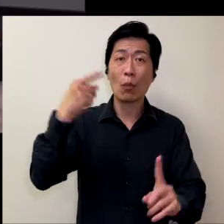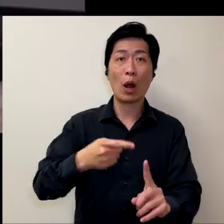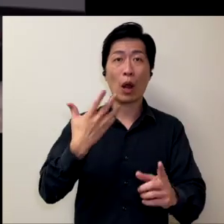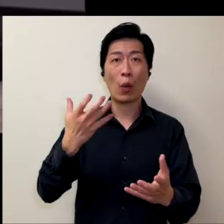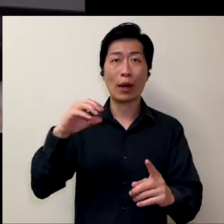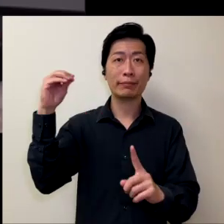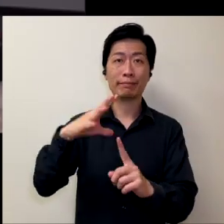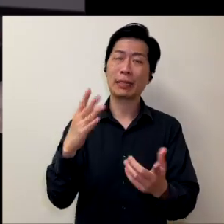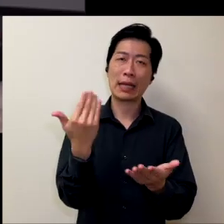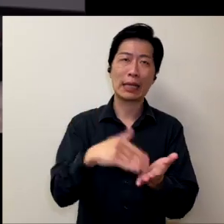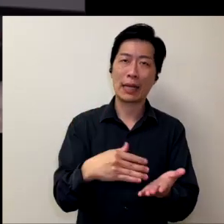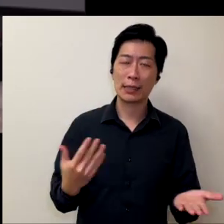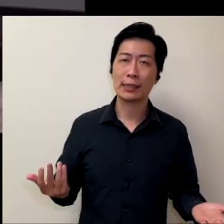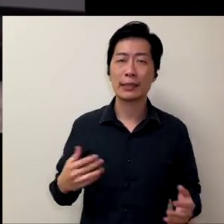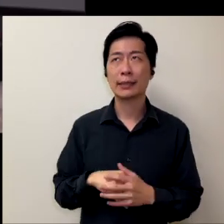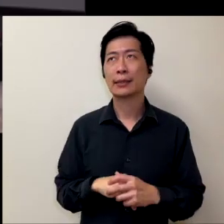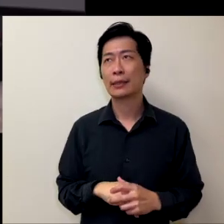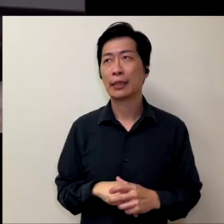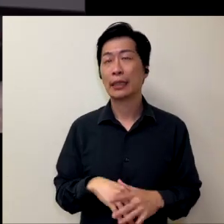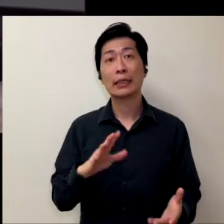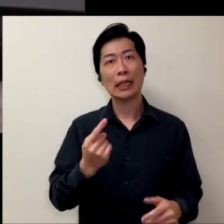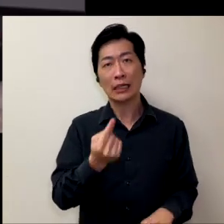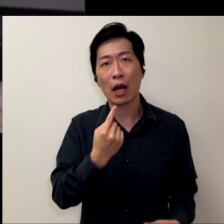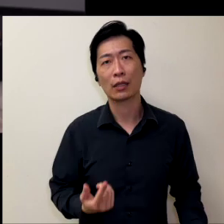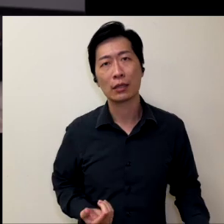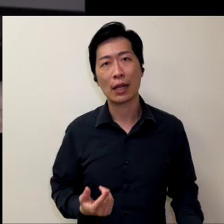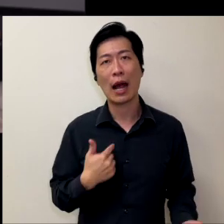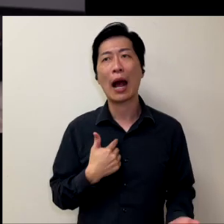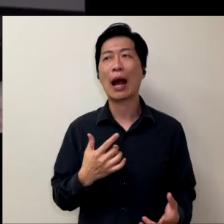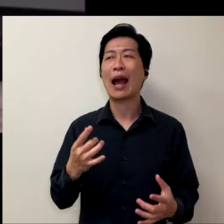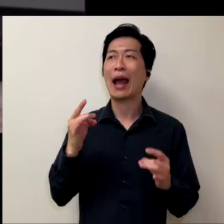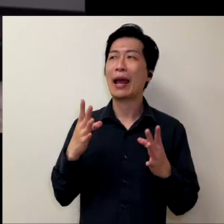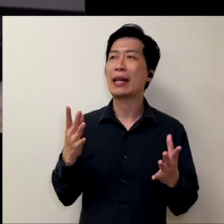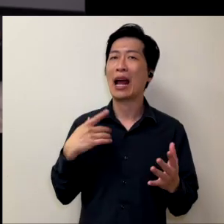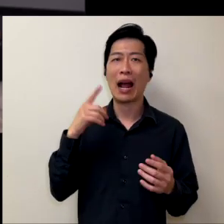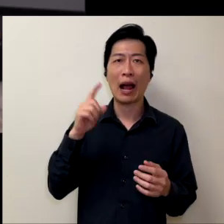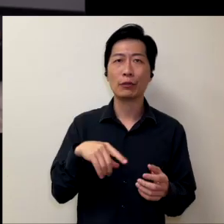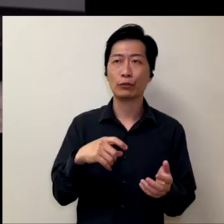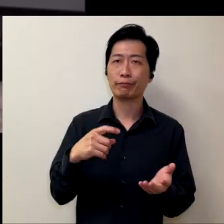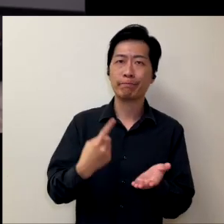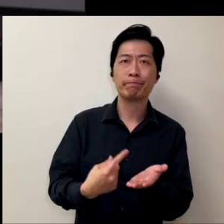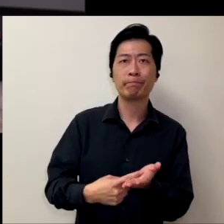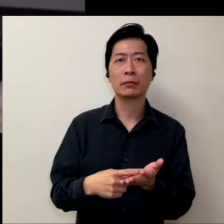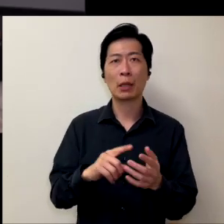The overarching point here that I really want to highlight, which is, again,